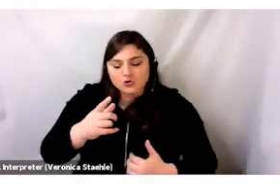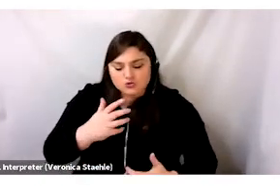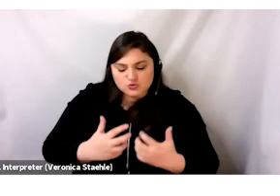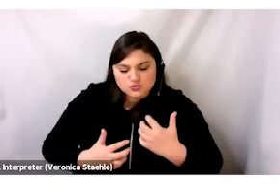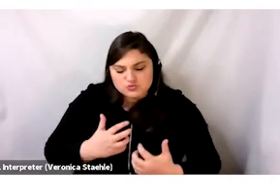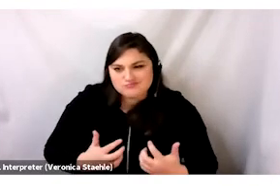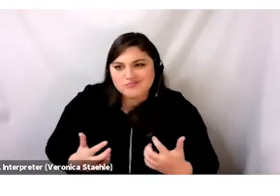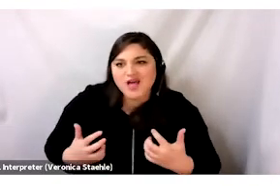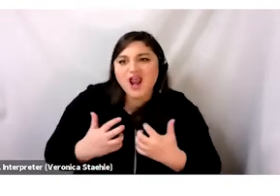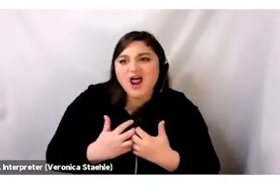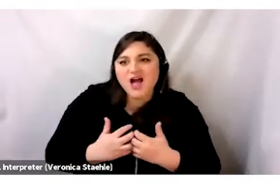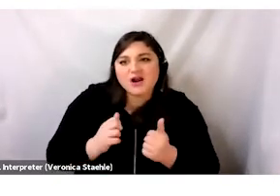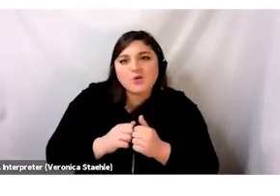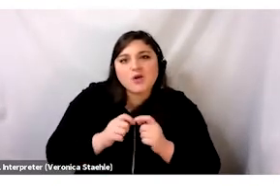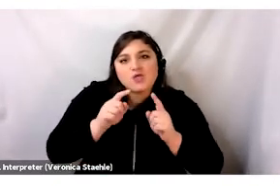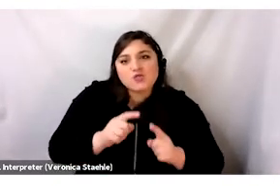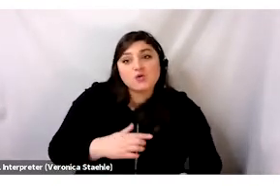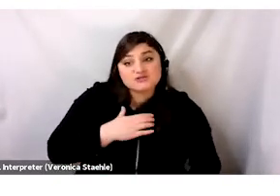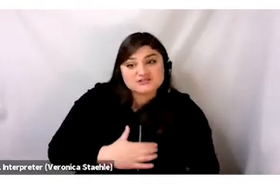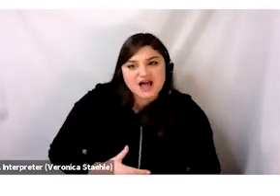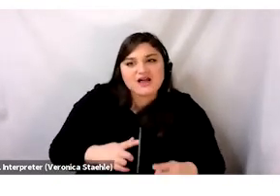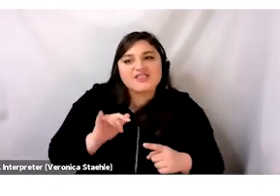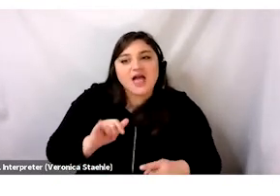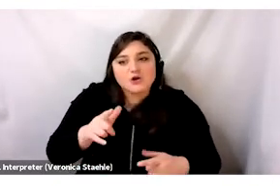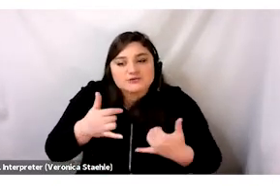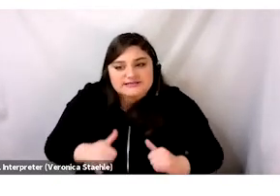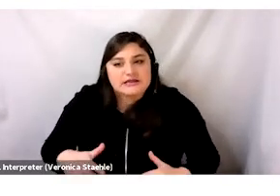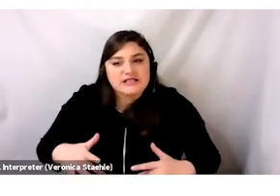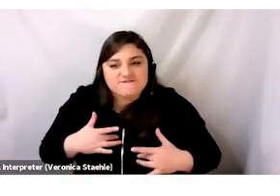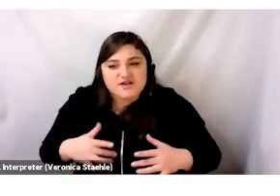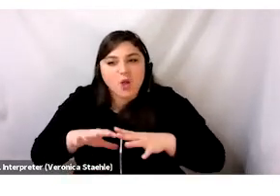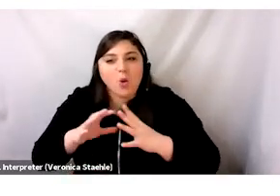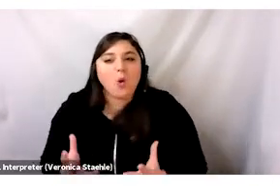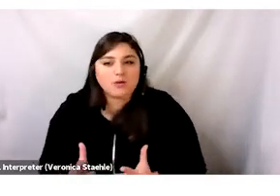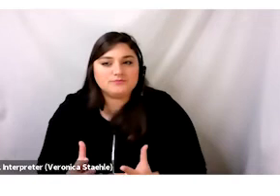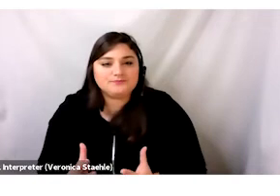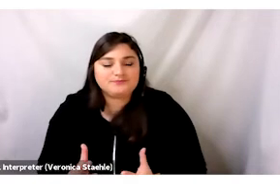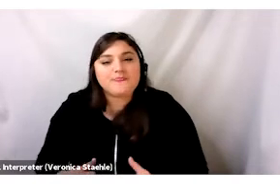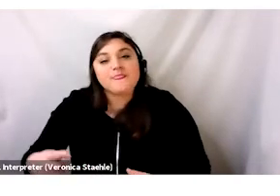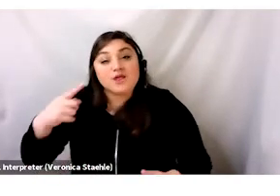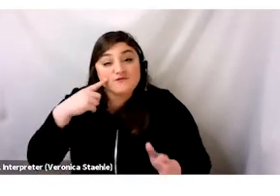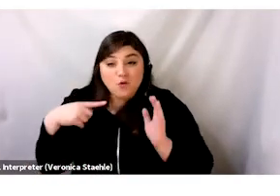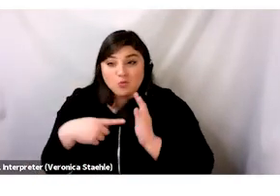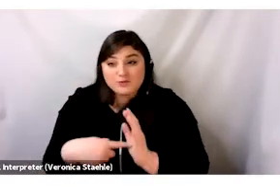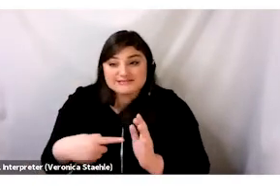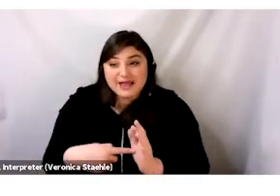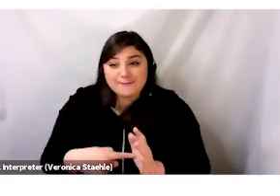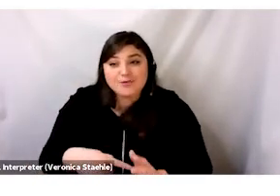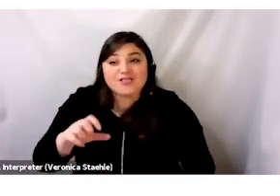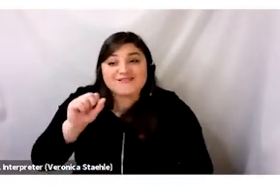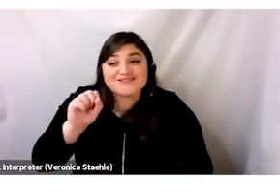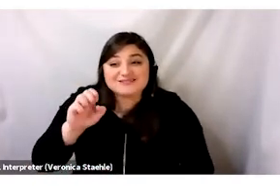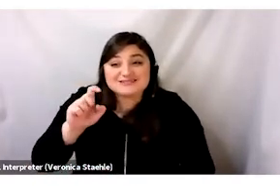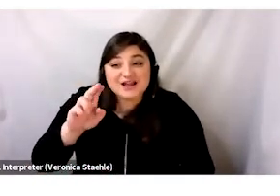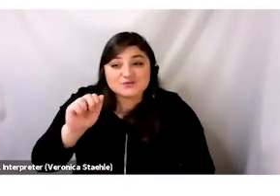your relationship with those particular desires in a way that feels wholesome. So, for example, sexual